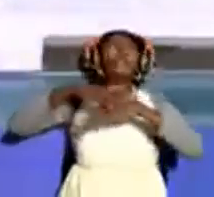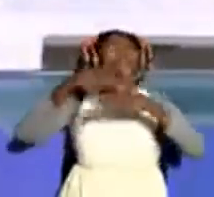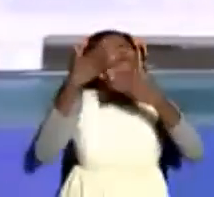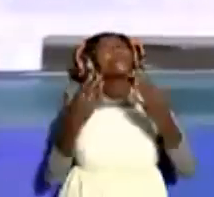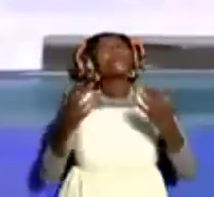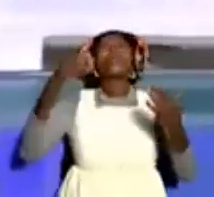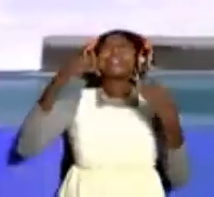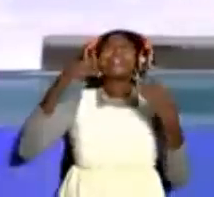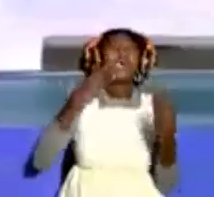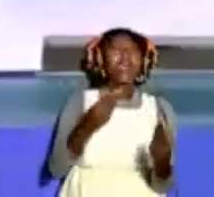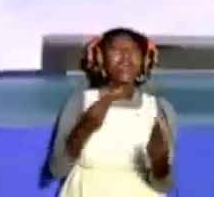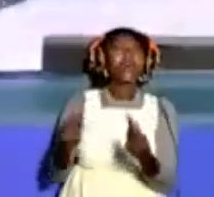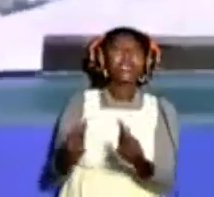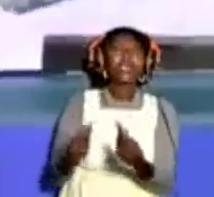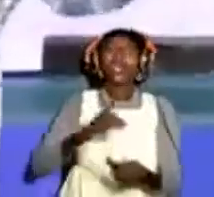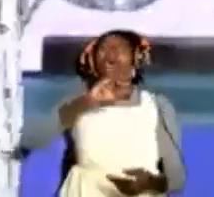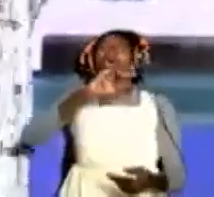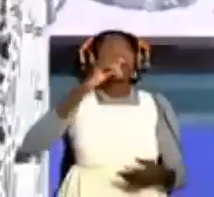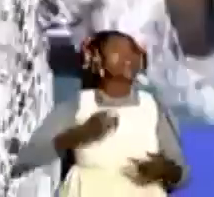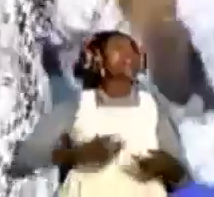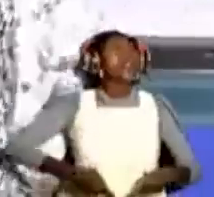table,